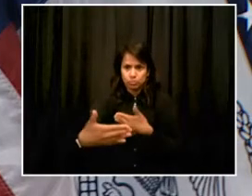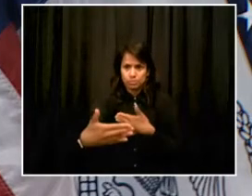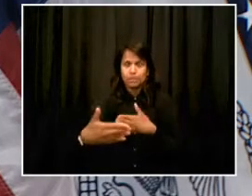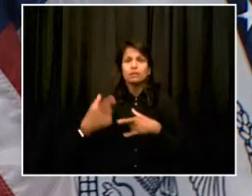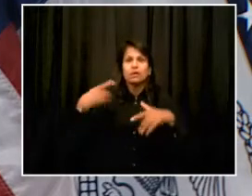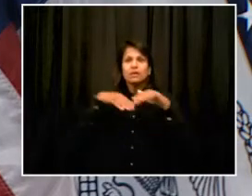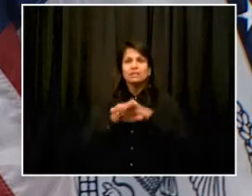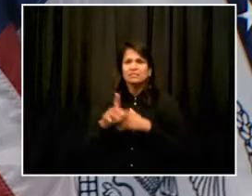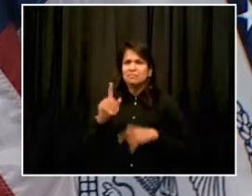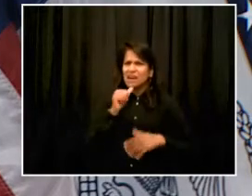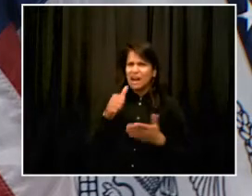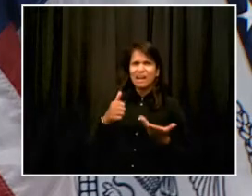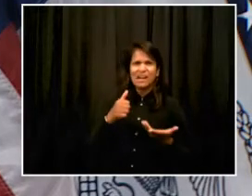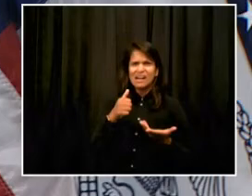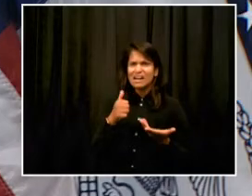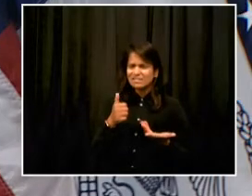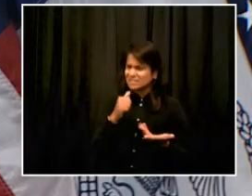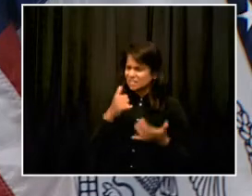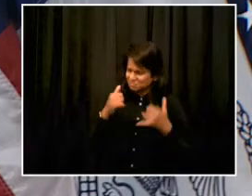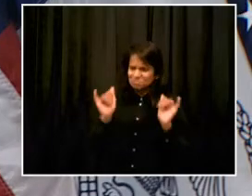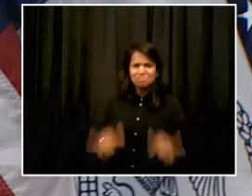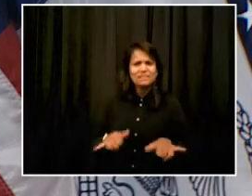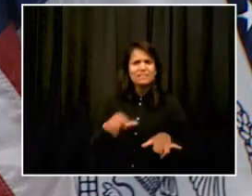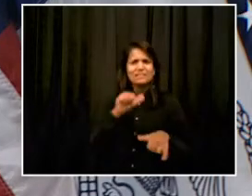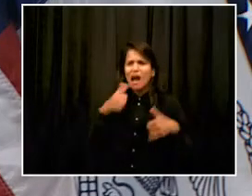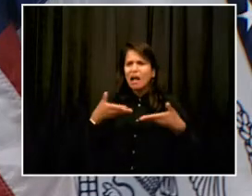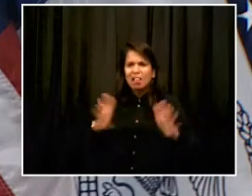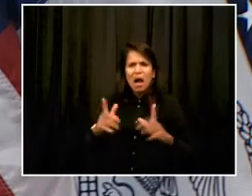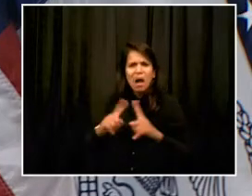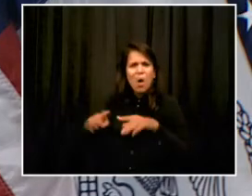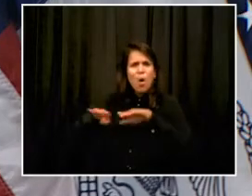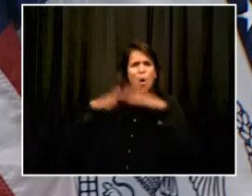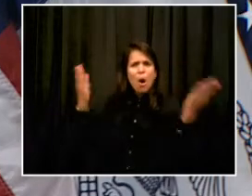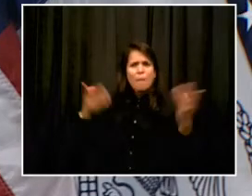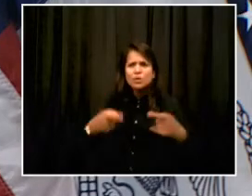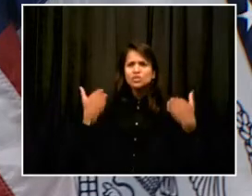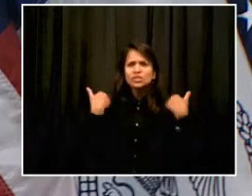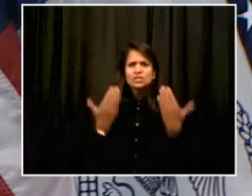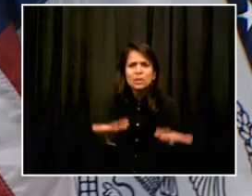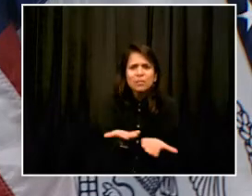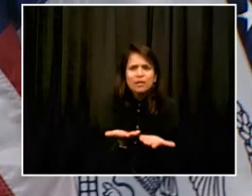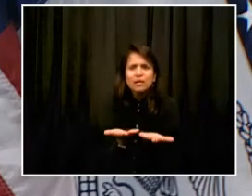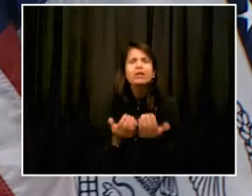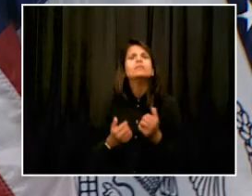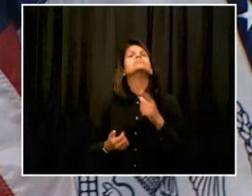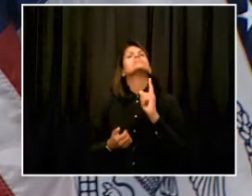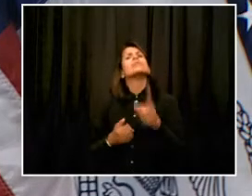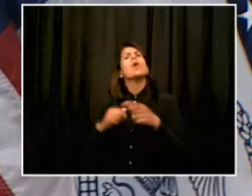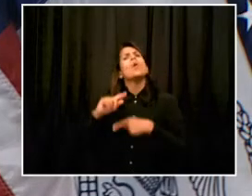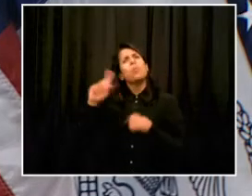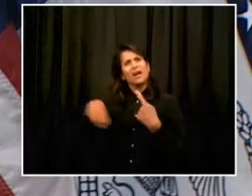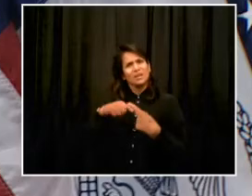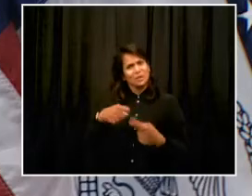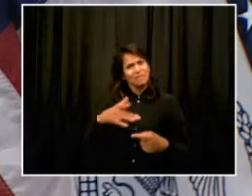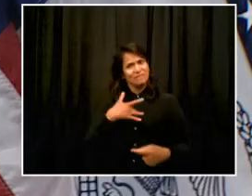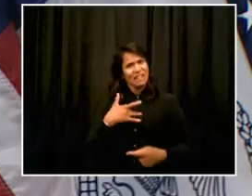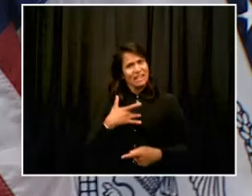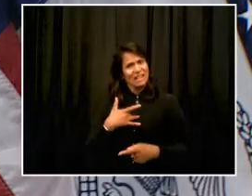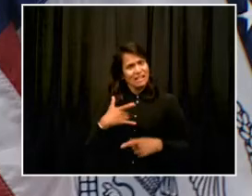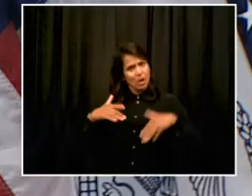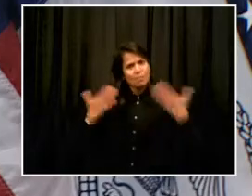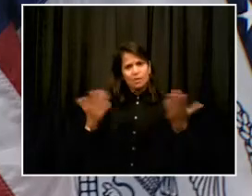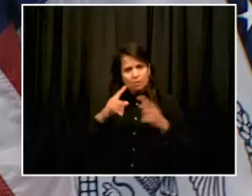removing the particles from the air? What do you think? It's a fair question, Derek. I appreciate the question. Look, we don't want to see